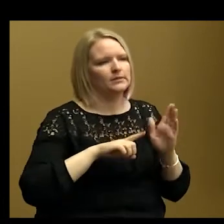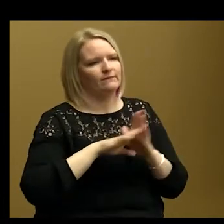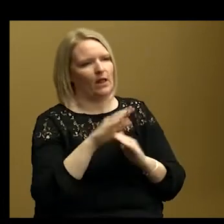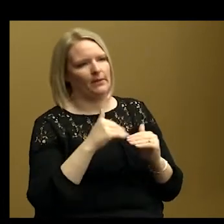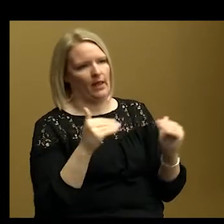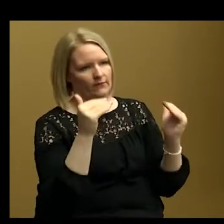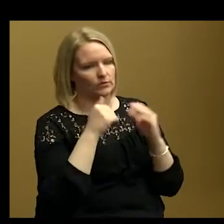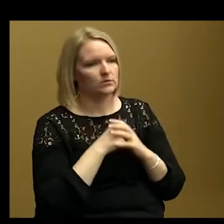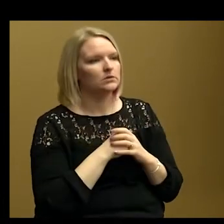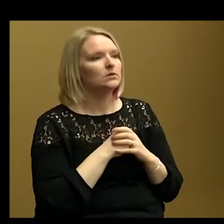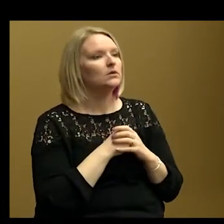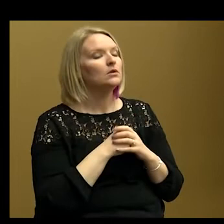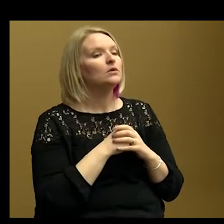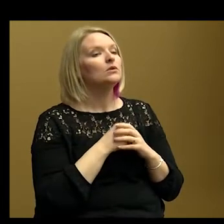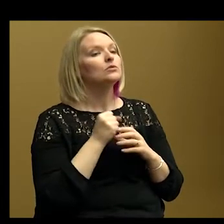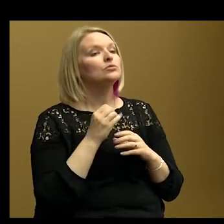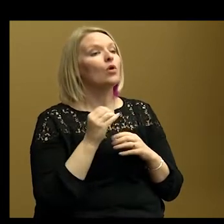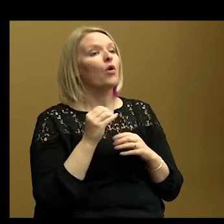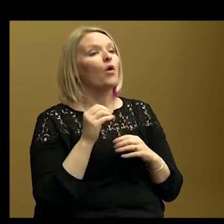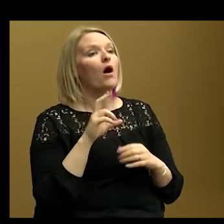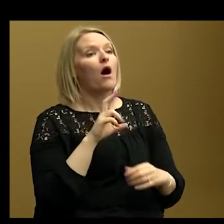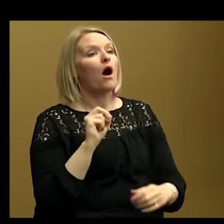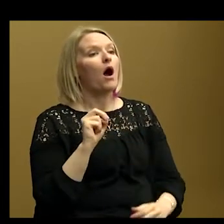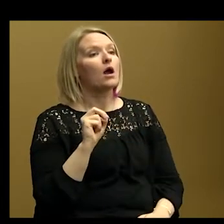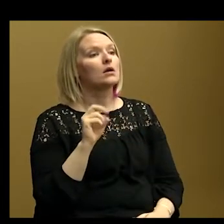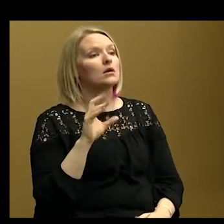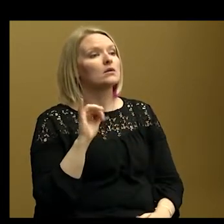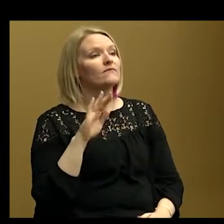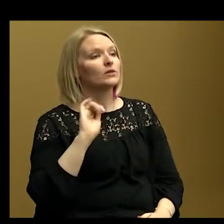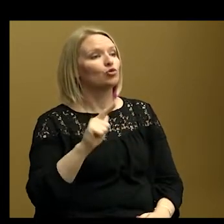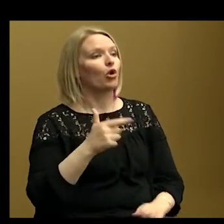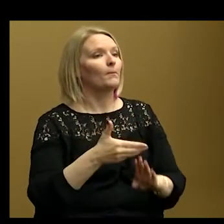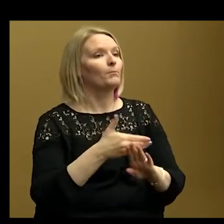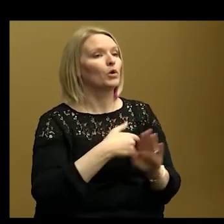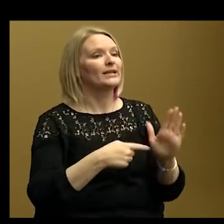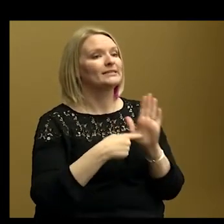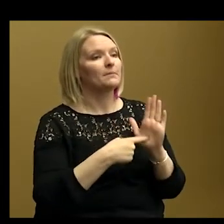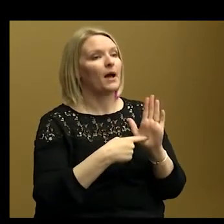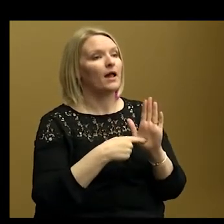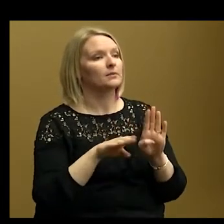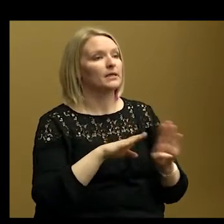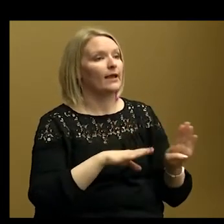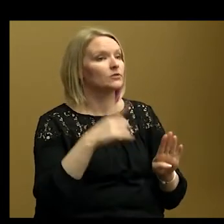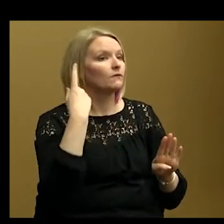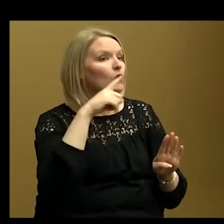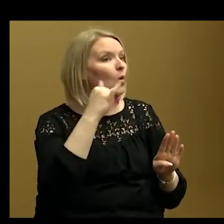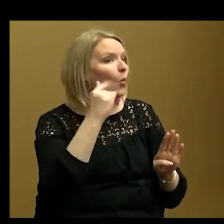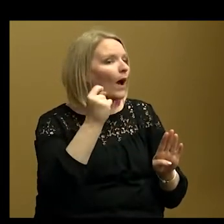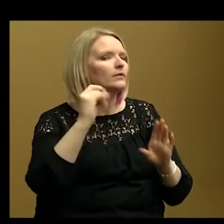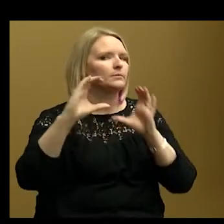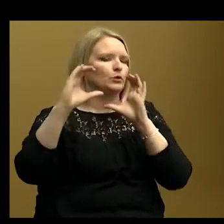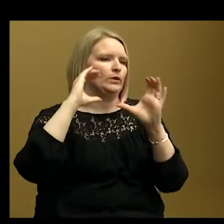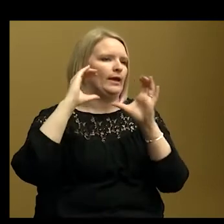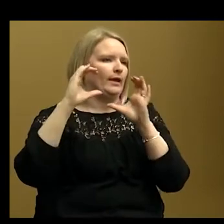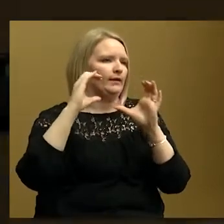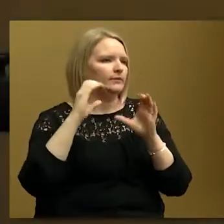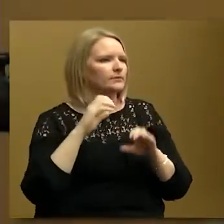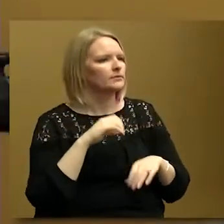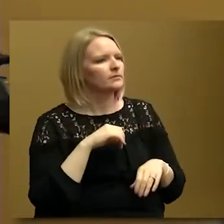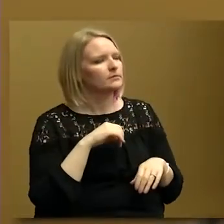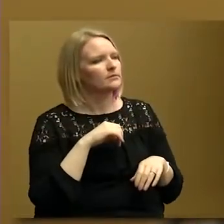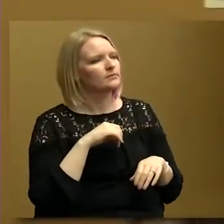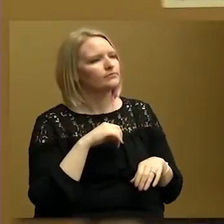So unconventional pre-symbolic behaviors are used intentionally to communicate. But